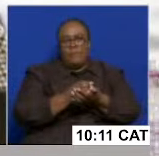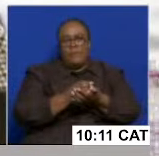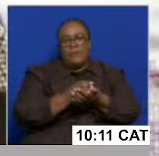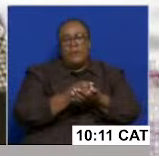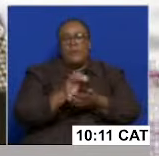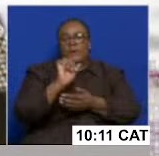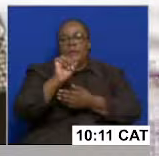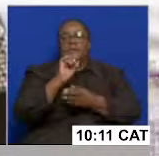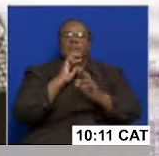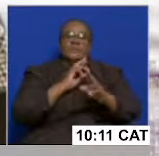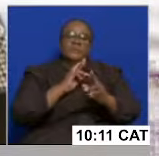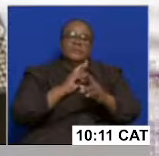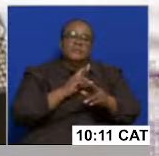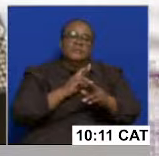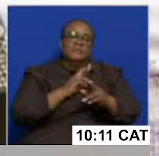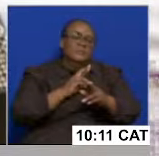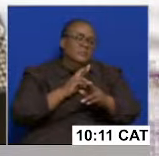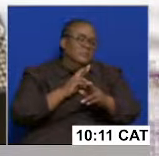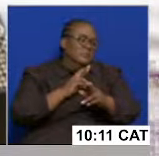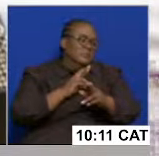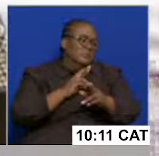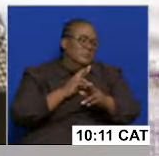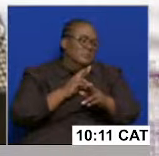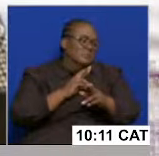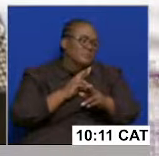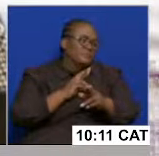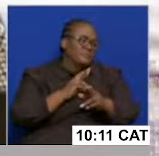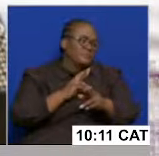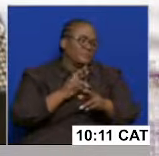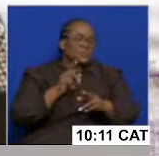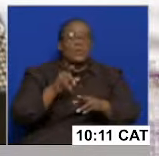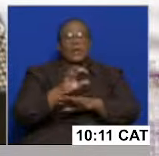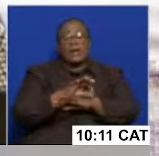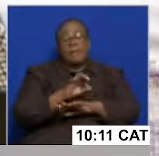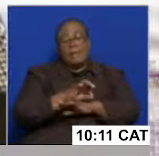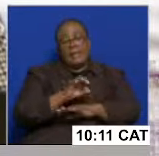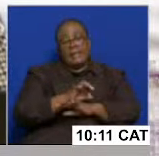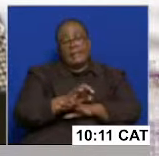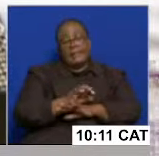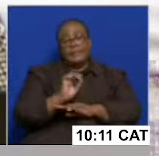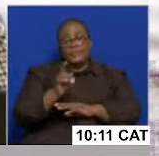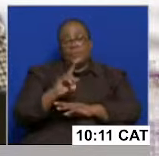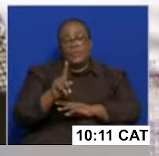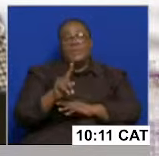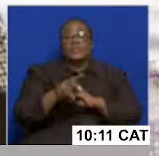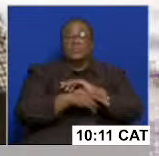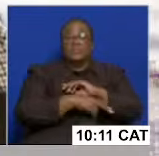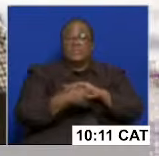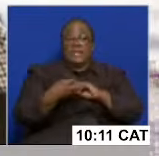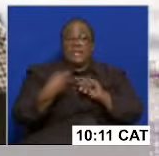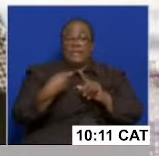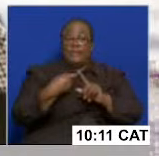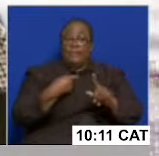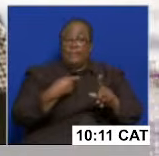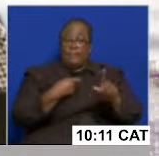commissioners that the plan was essentially to take the stones from the owner. It was to steal them. Is that